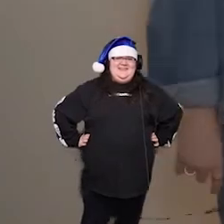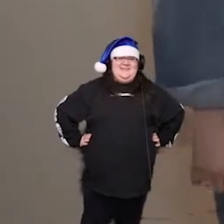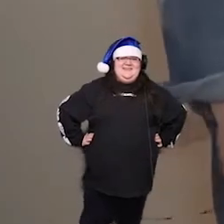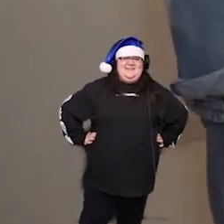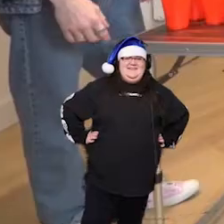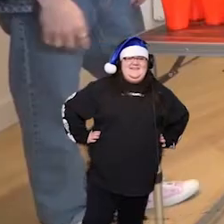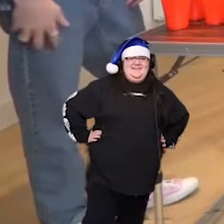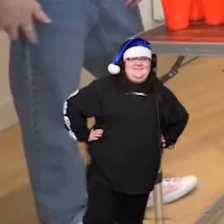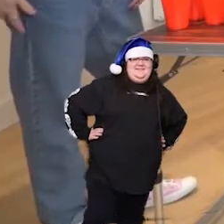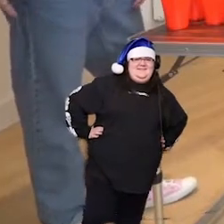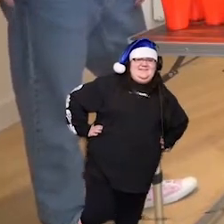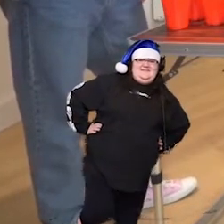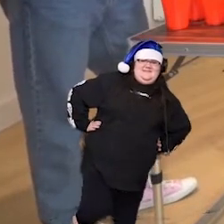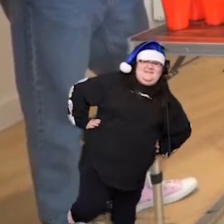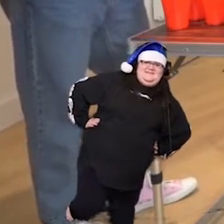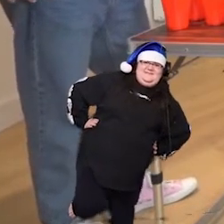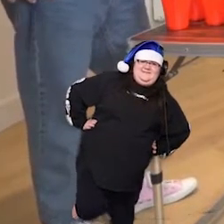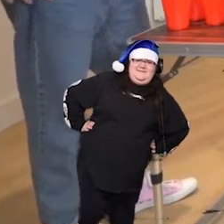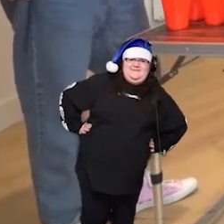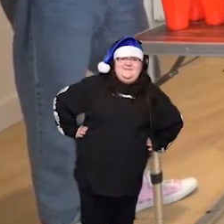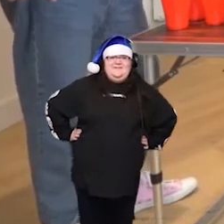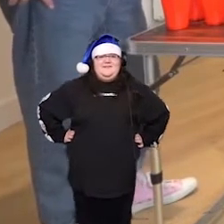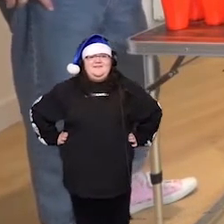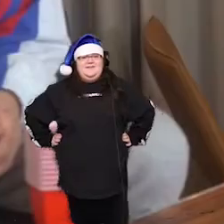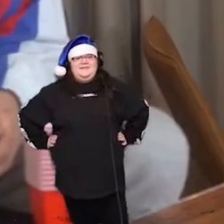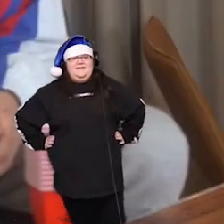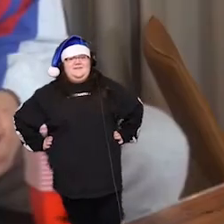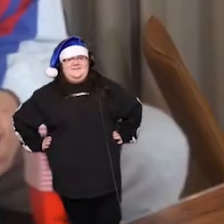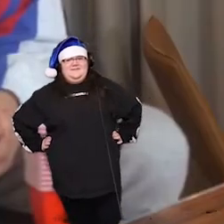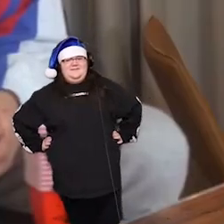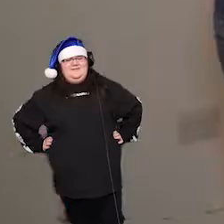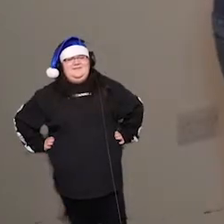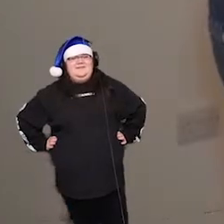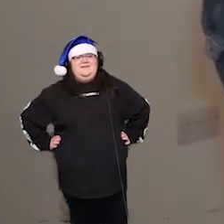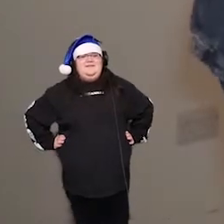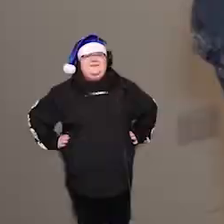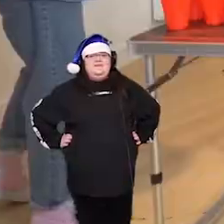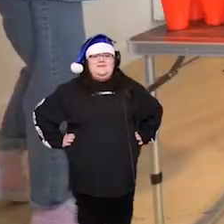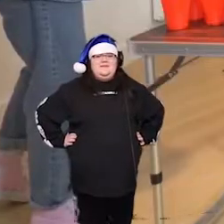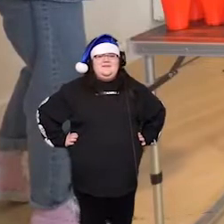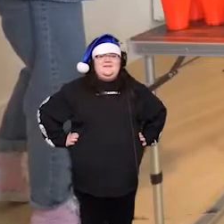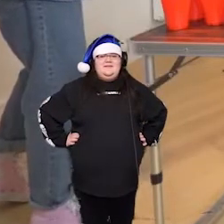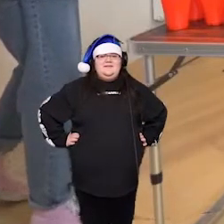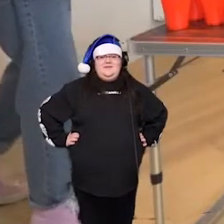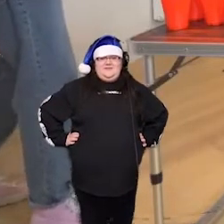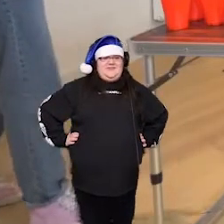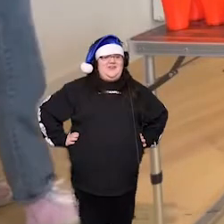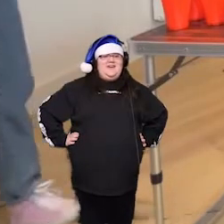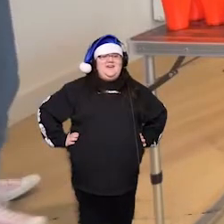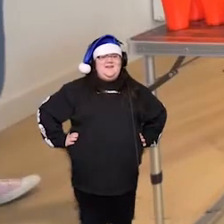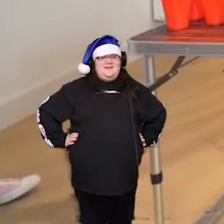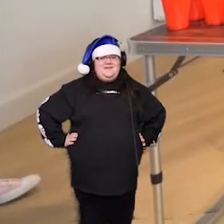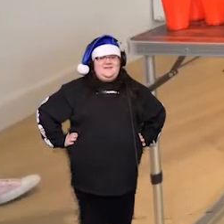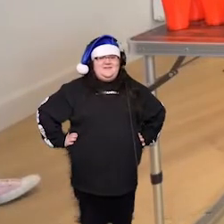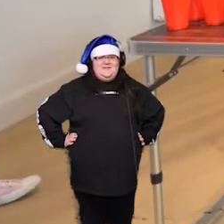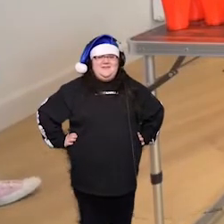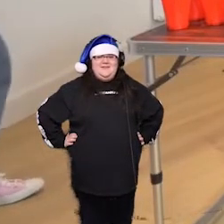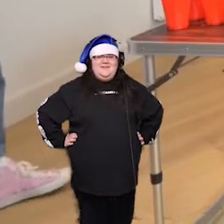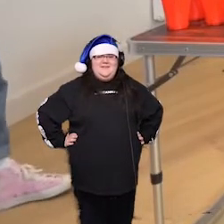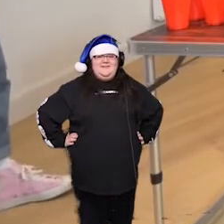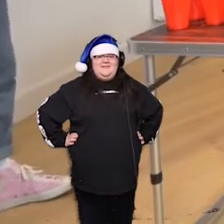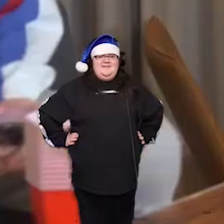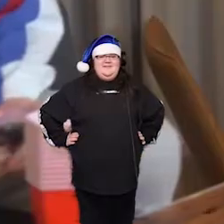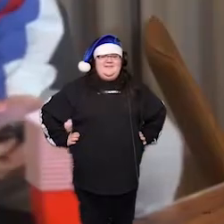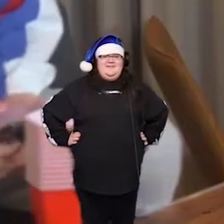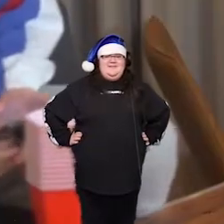of. Yeah, but you said Happy Easy. Right, right. I've got faith. Oh! Boom! Jeez! Neck